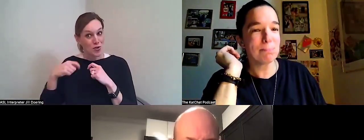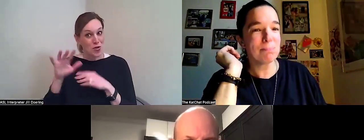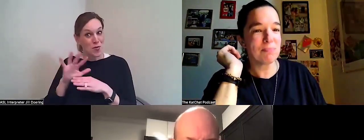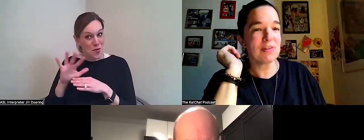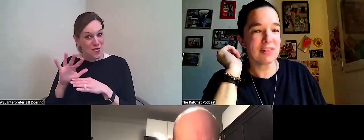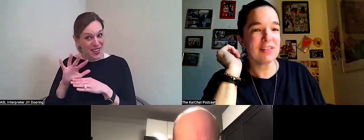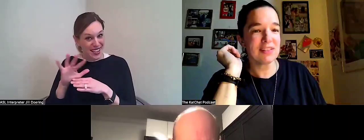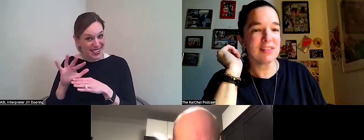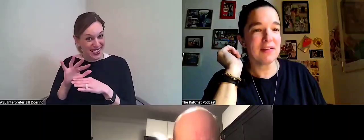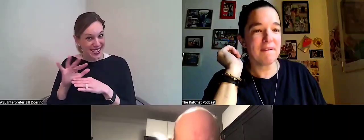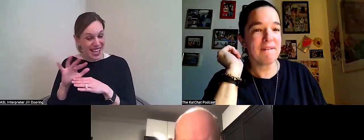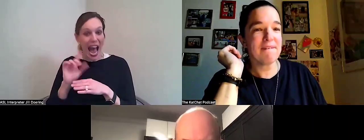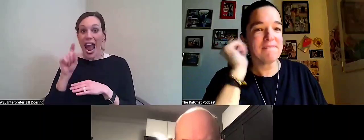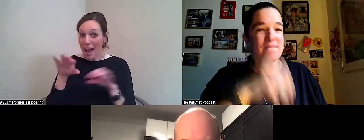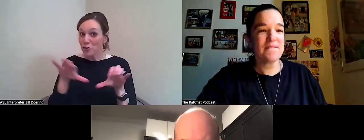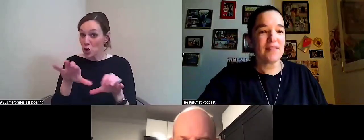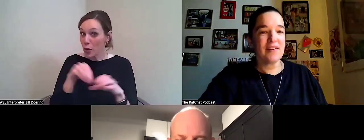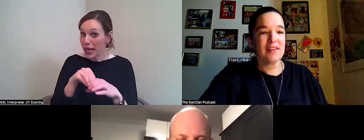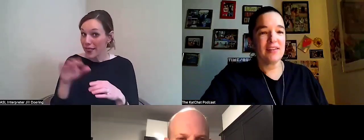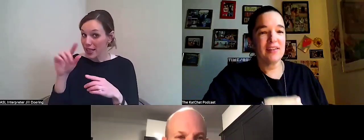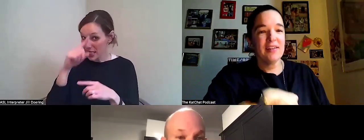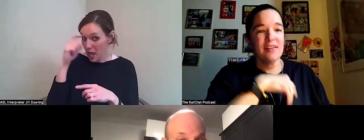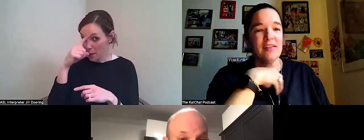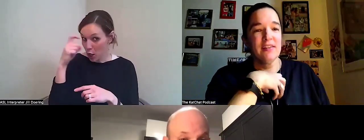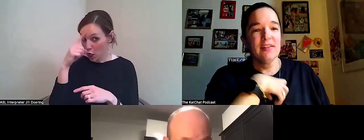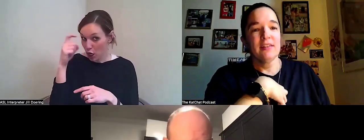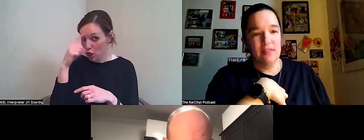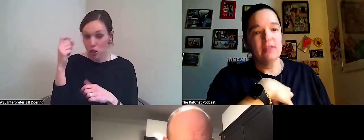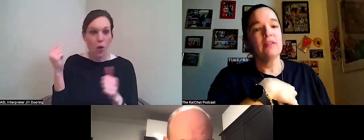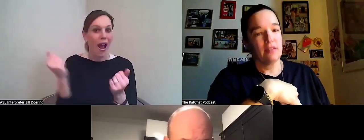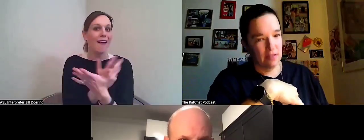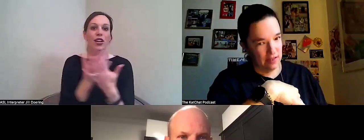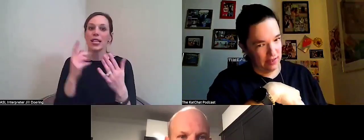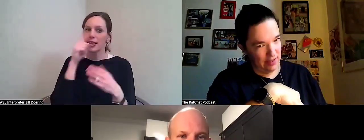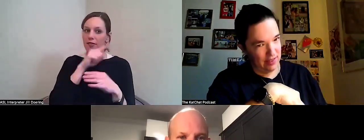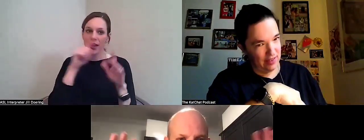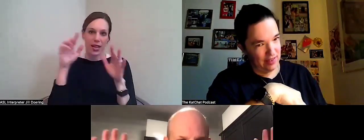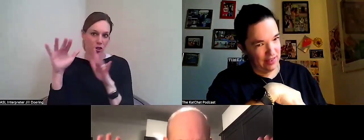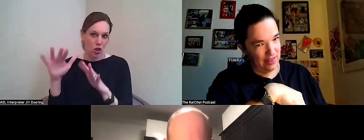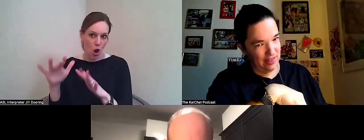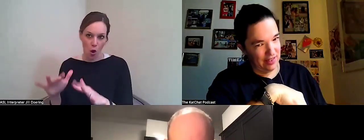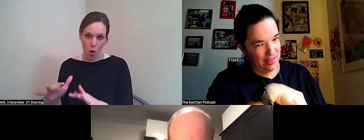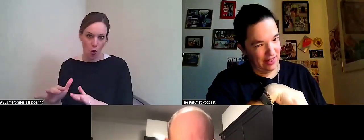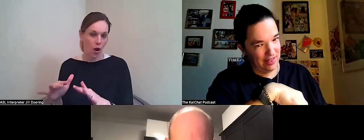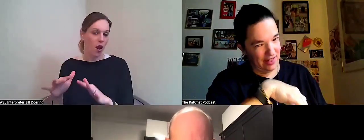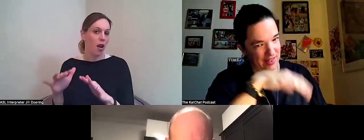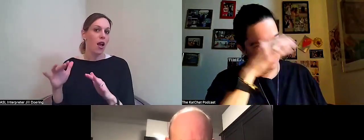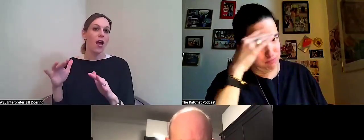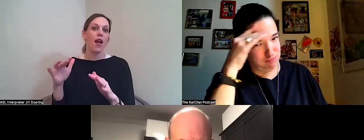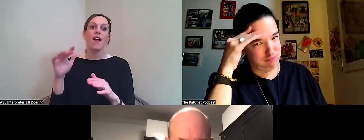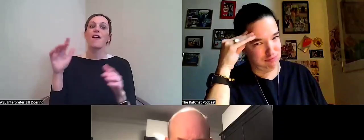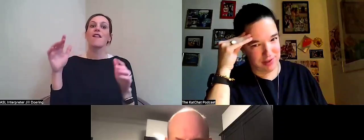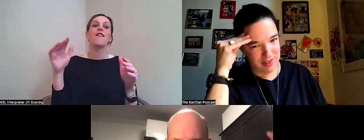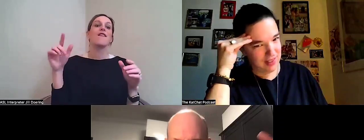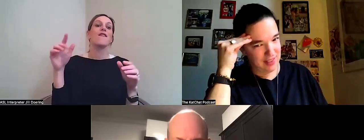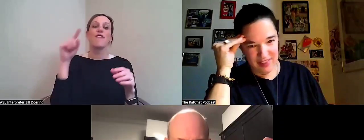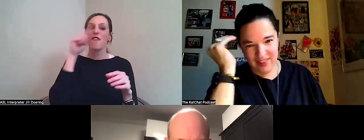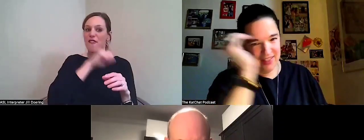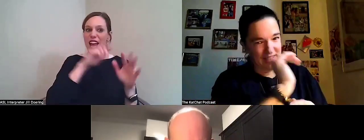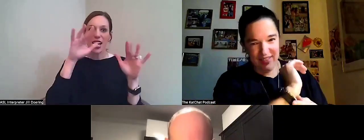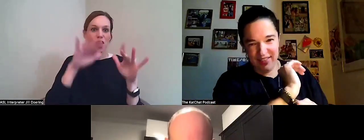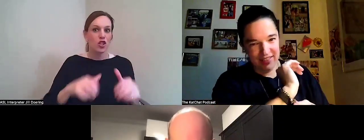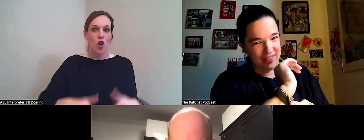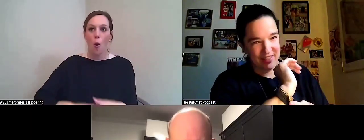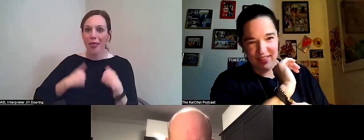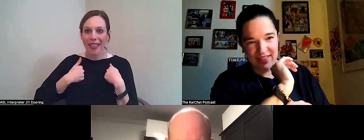have to shoot them in the summer. So everything is fake snow, s- fake snow blankets,